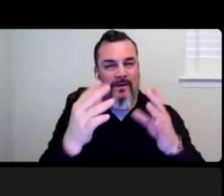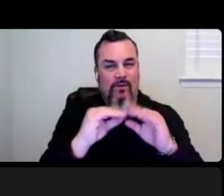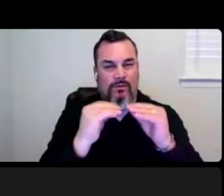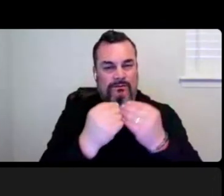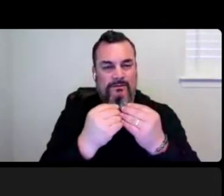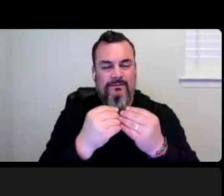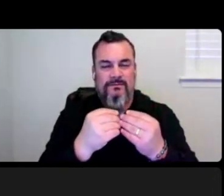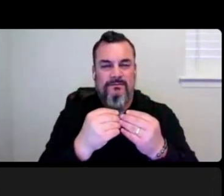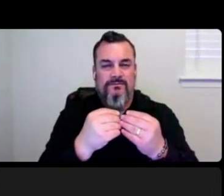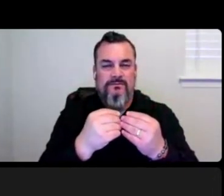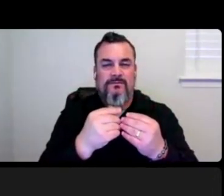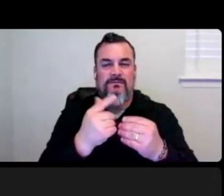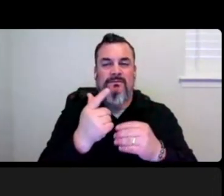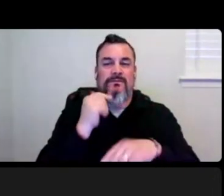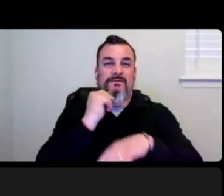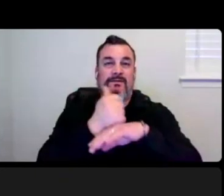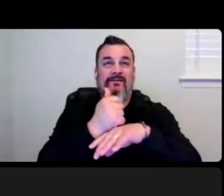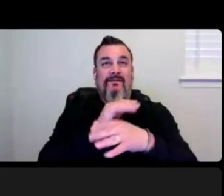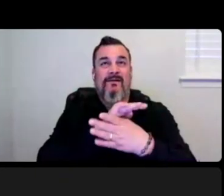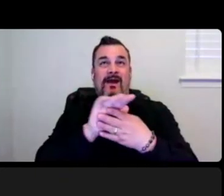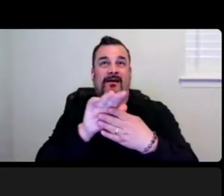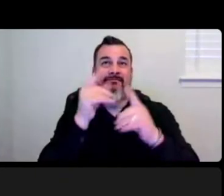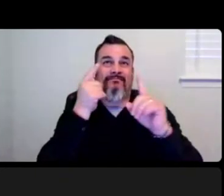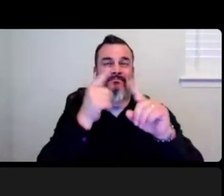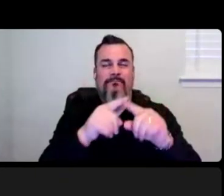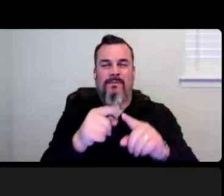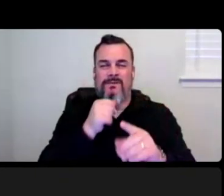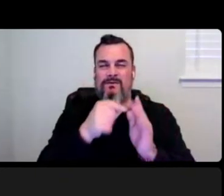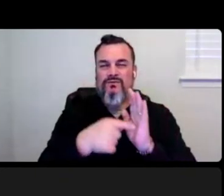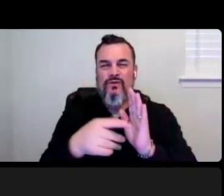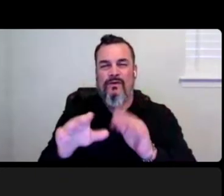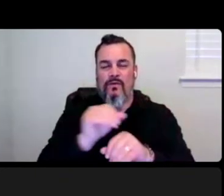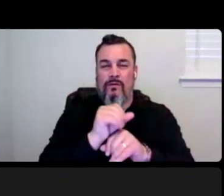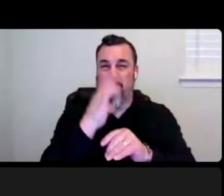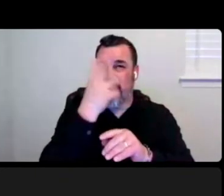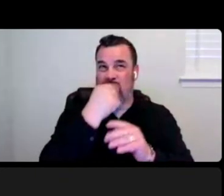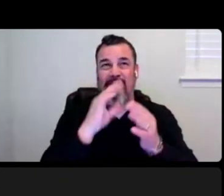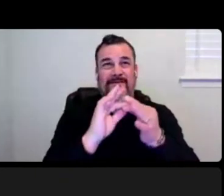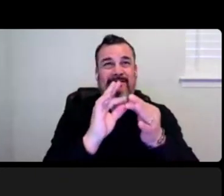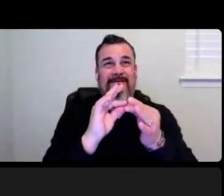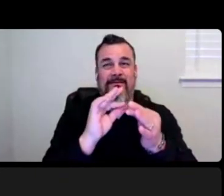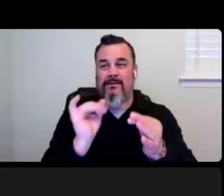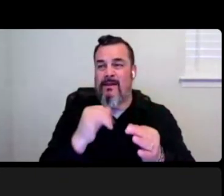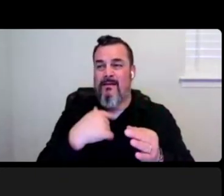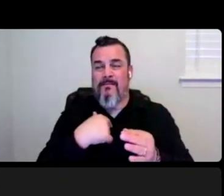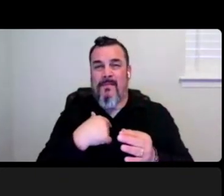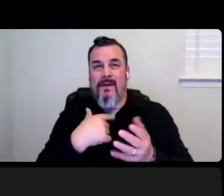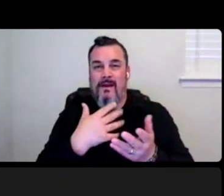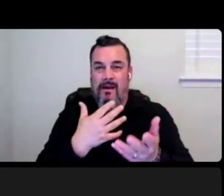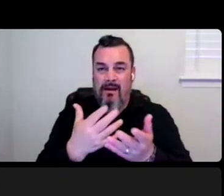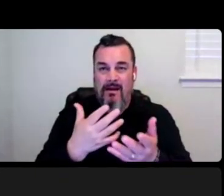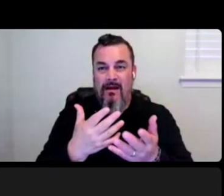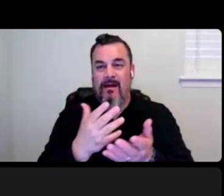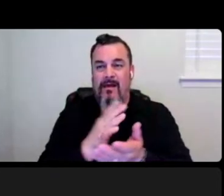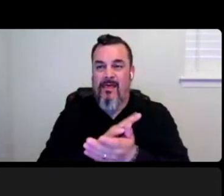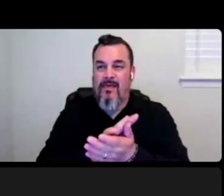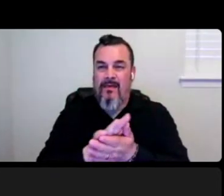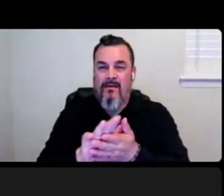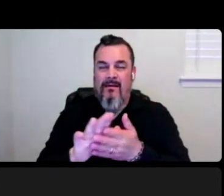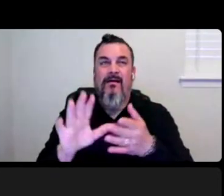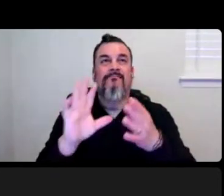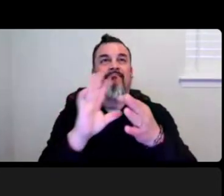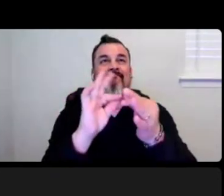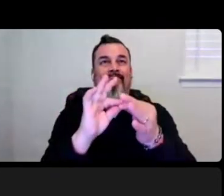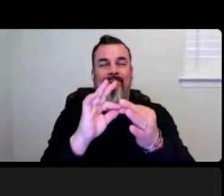that set a lofty goal, but it doesn't drive the work. It's a beautiful statement that some consultant like me came in and helped you craft, and then they, you